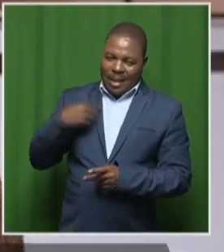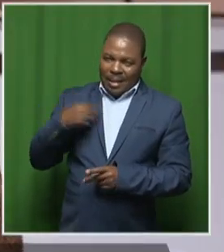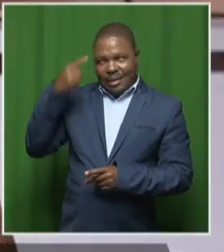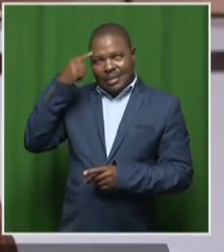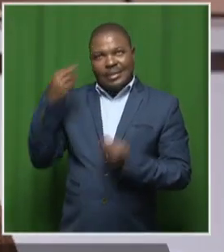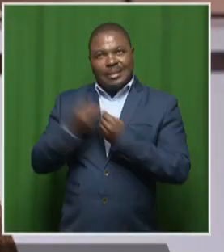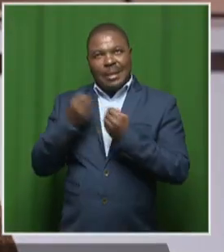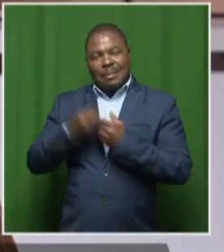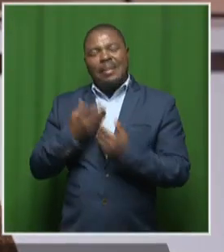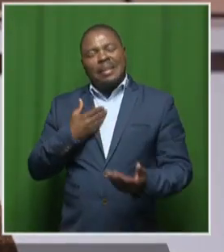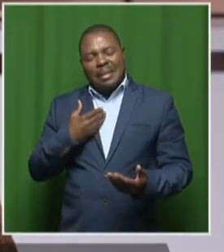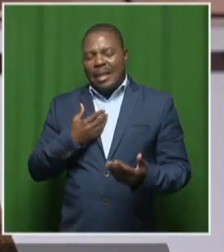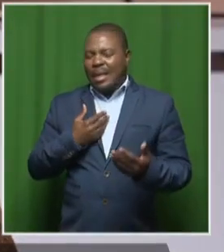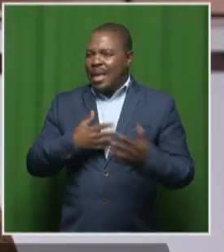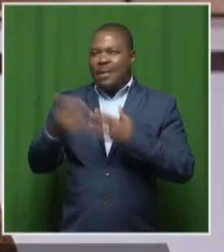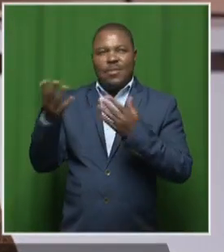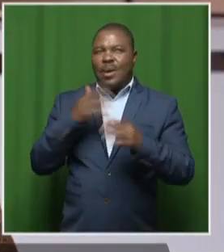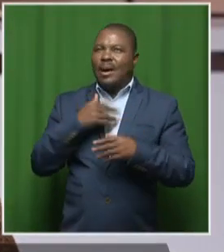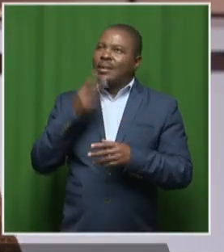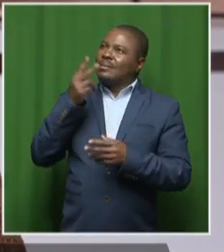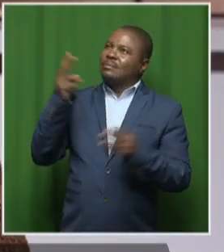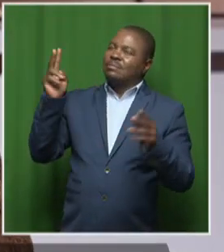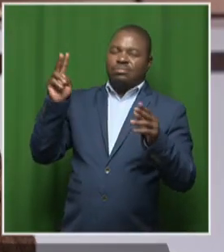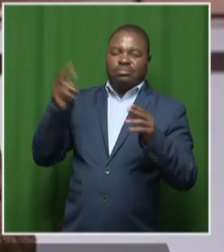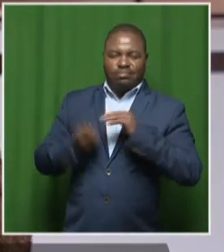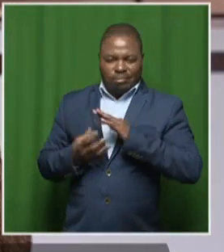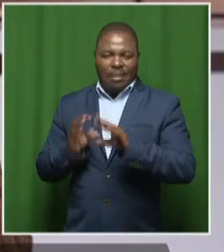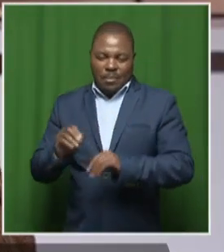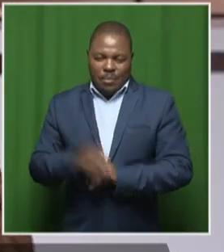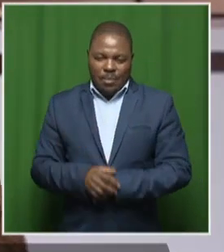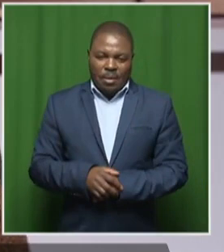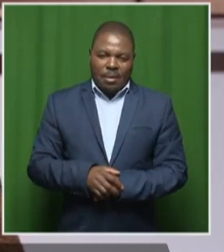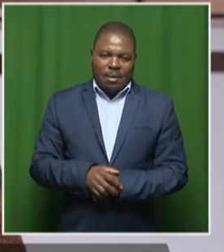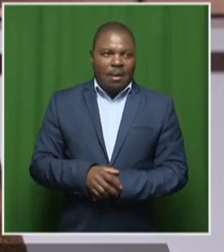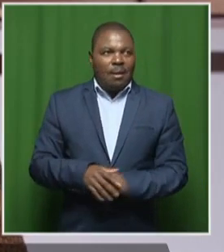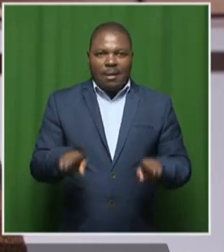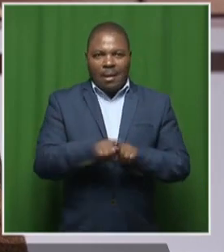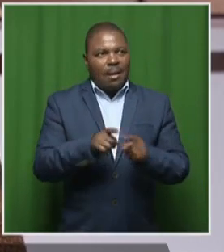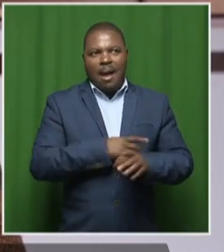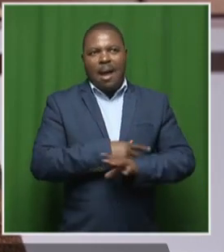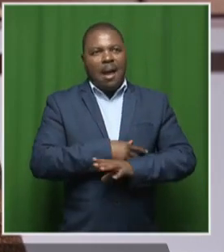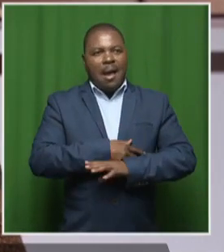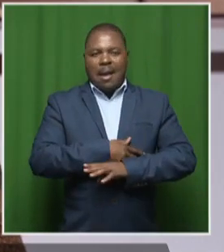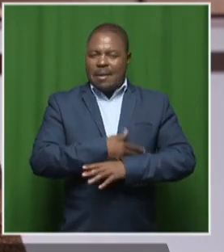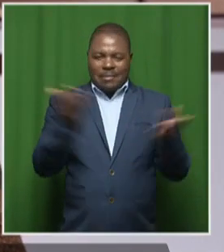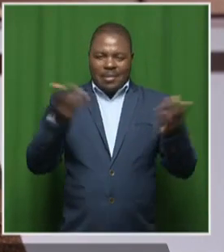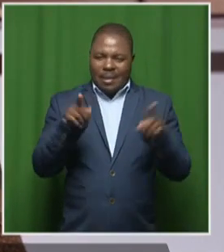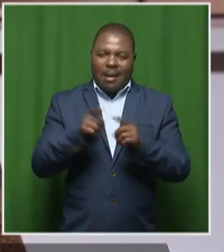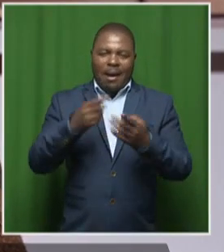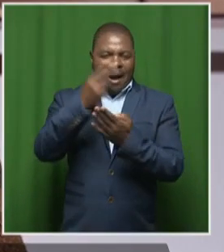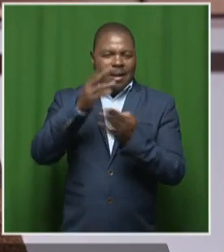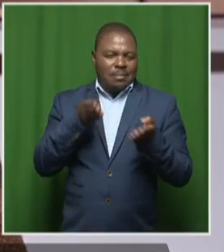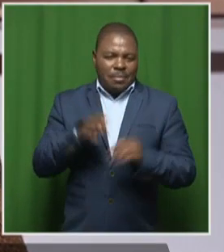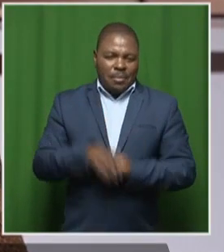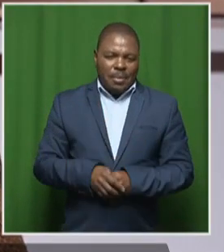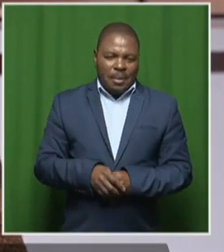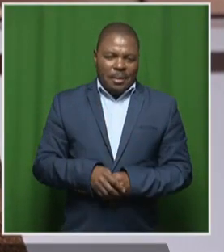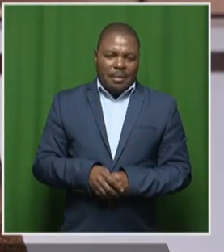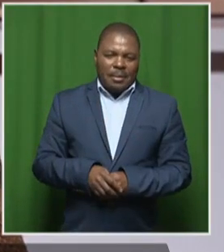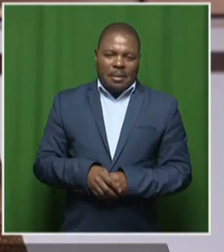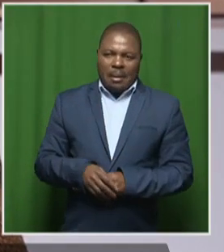thinking of something else. Everywhere. Like, everything is art. Yes, absolutely. Everything is art. So I can't say I